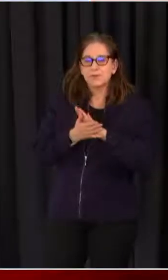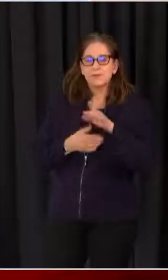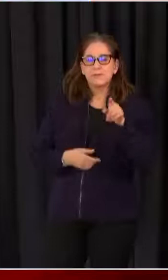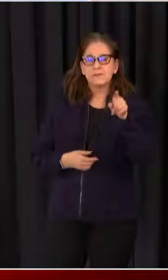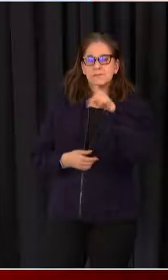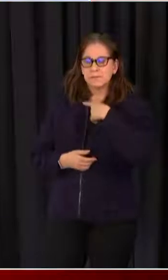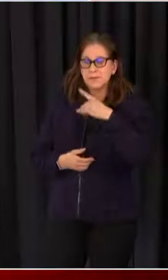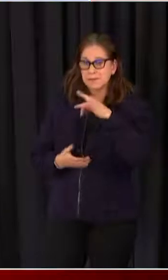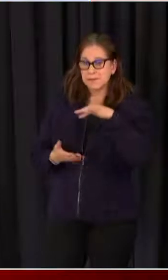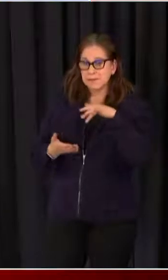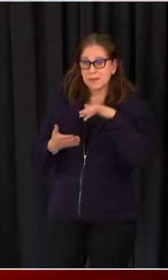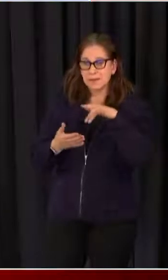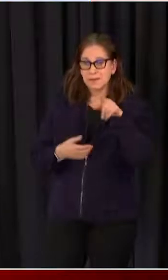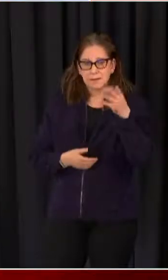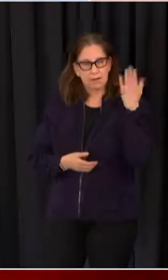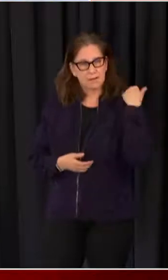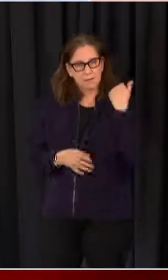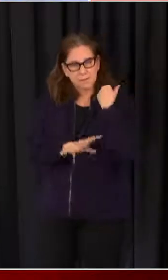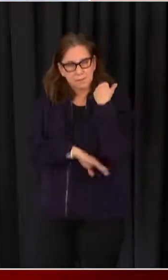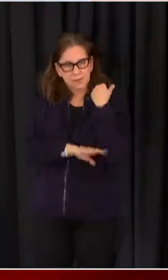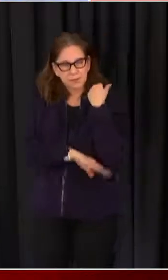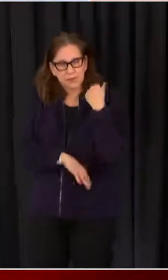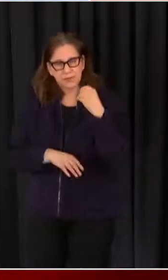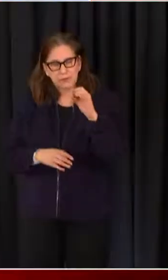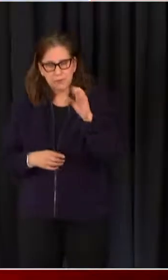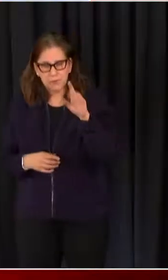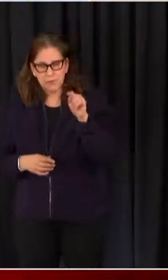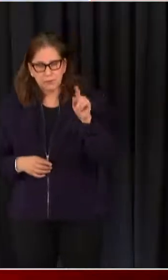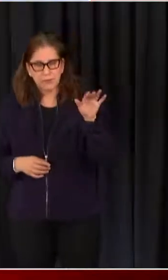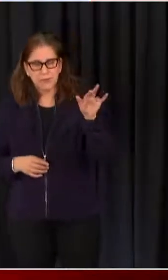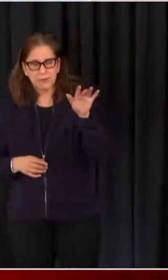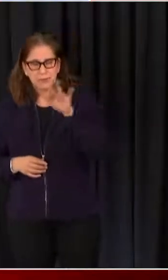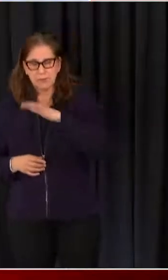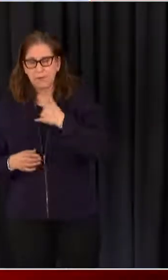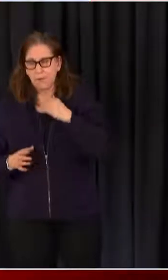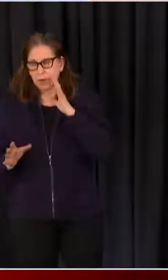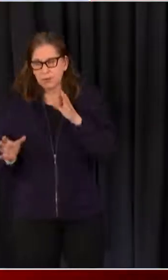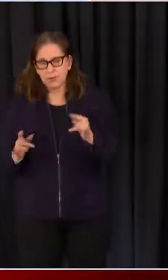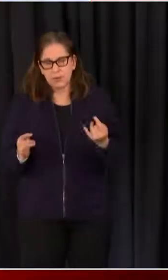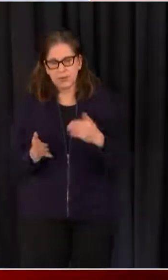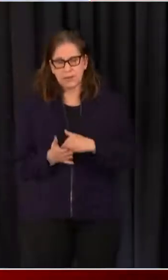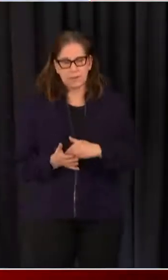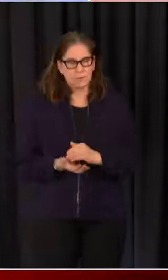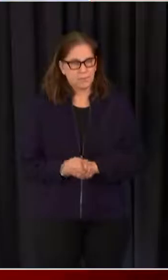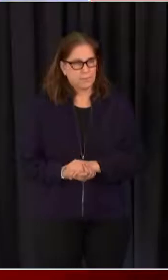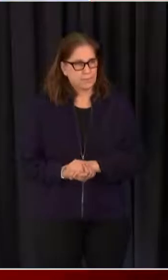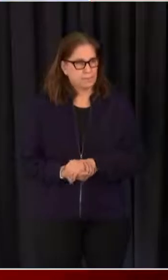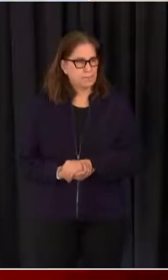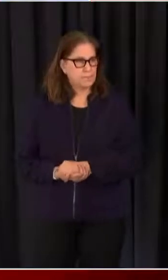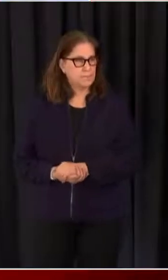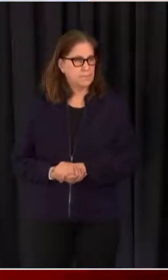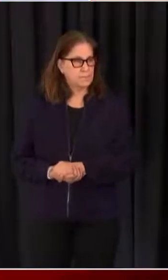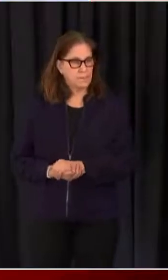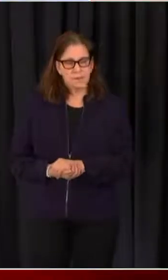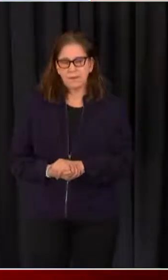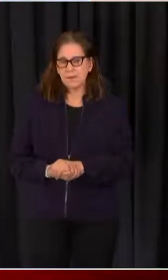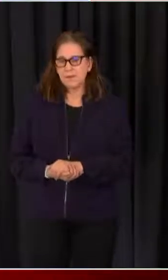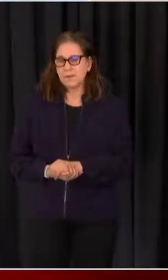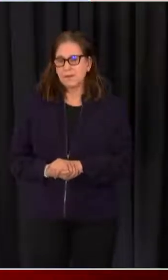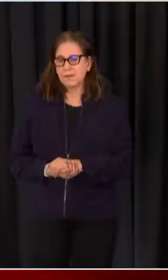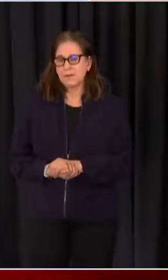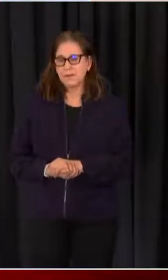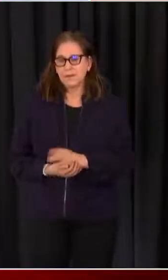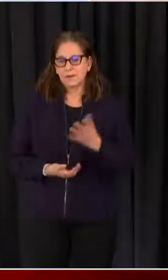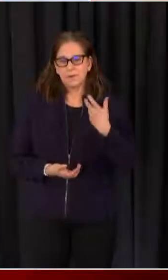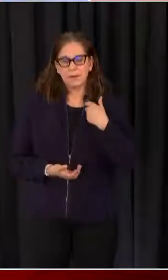think probably September, October. It may be time for us to do another review to